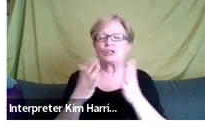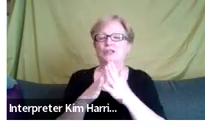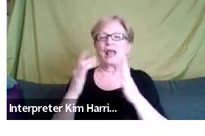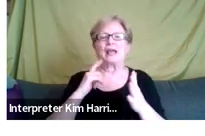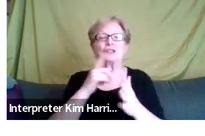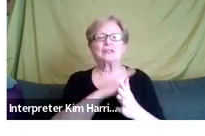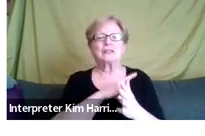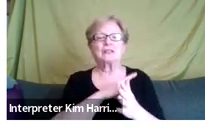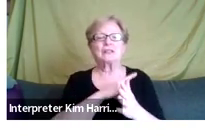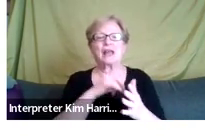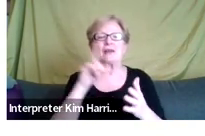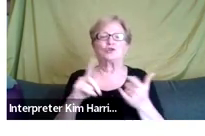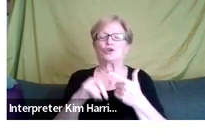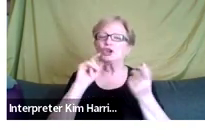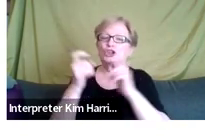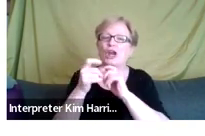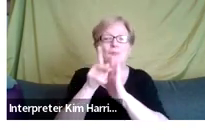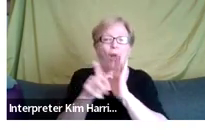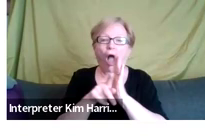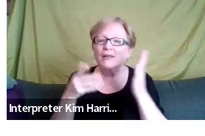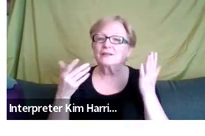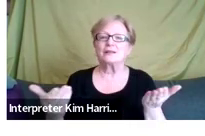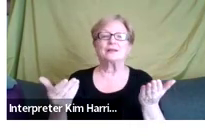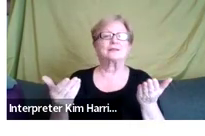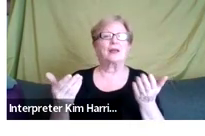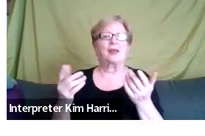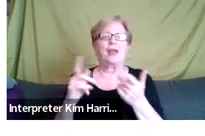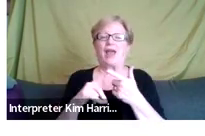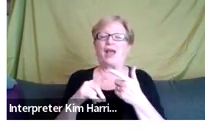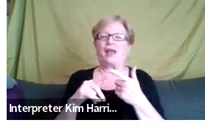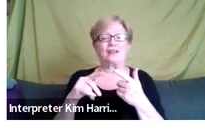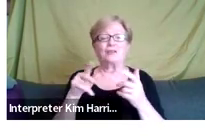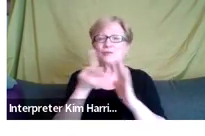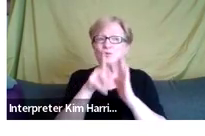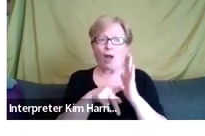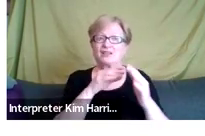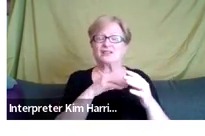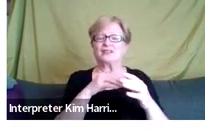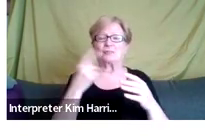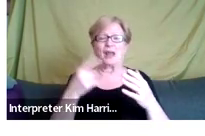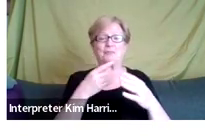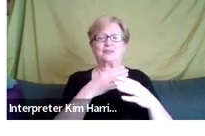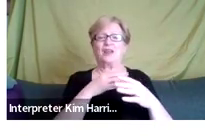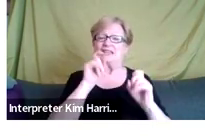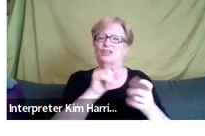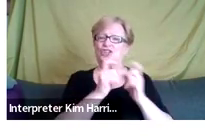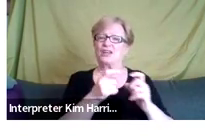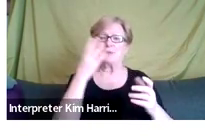to create, to change policies that hinders, women and people with disabilities